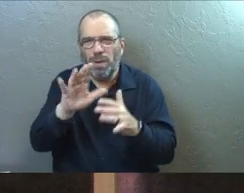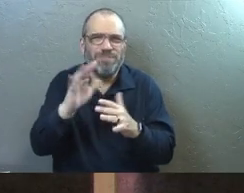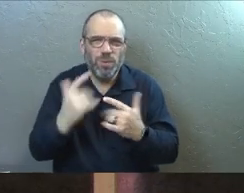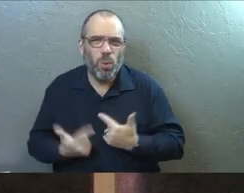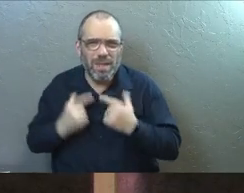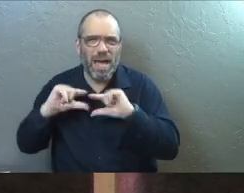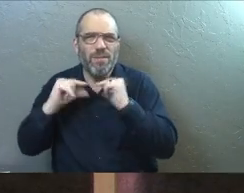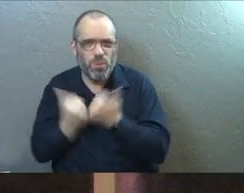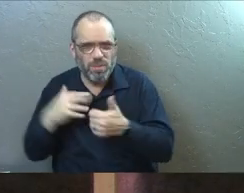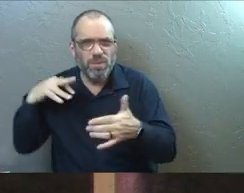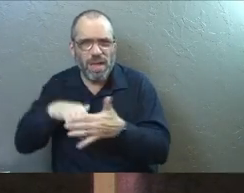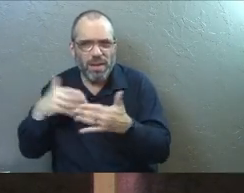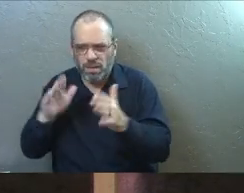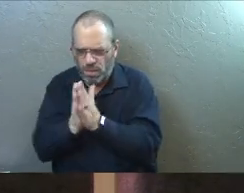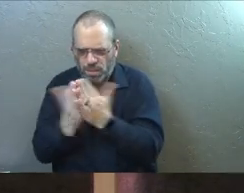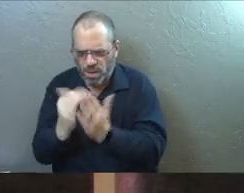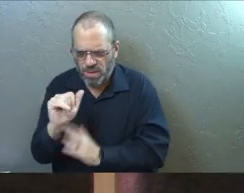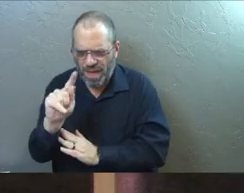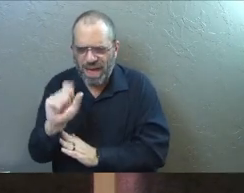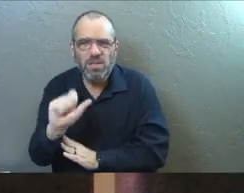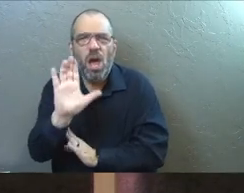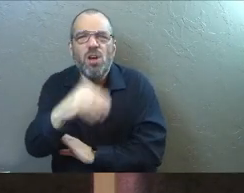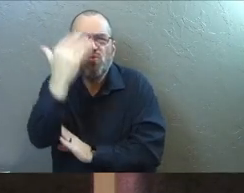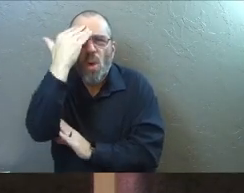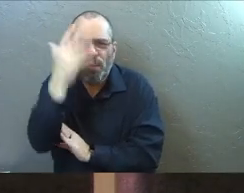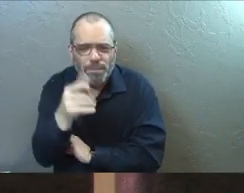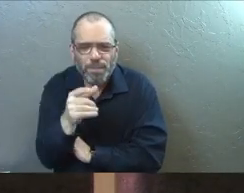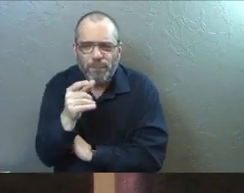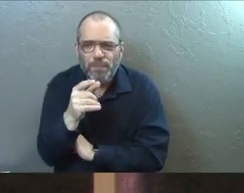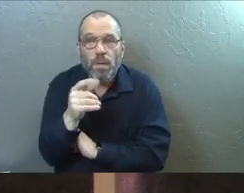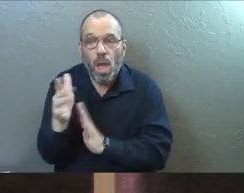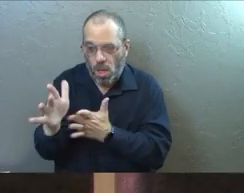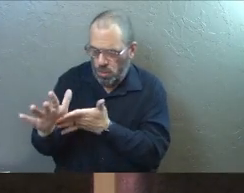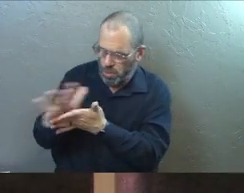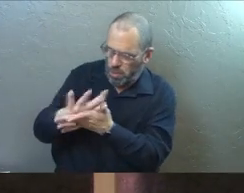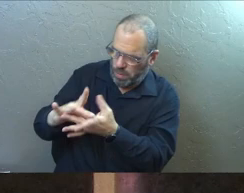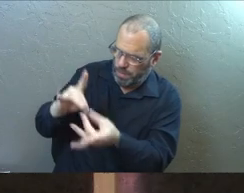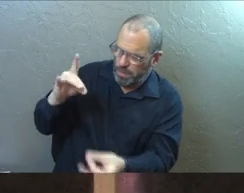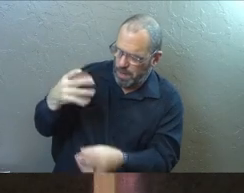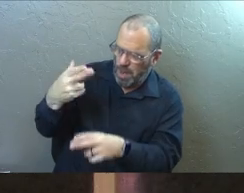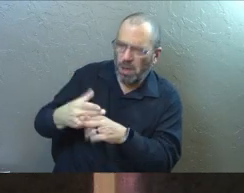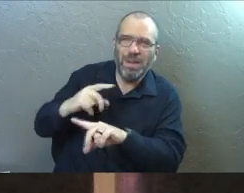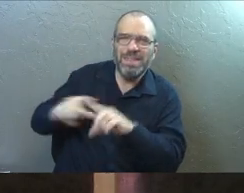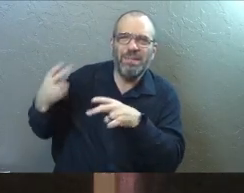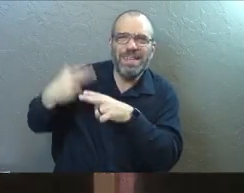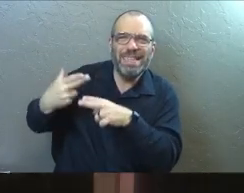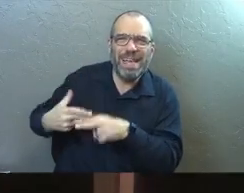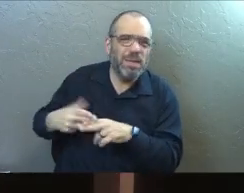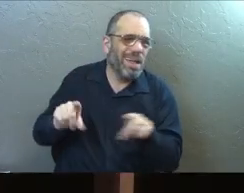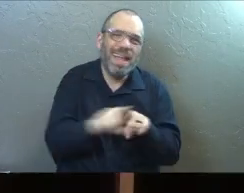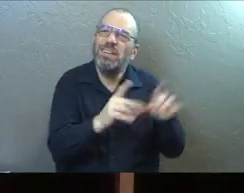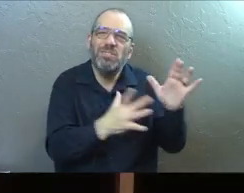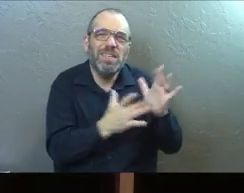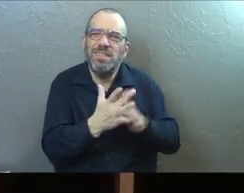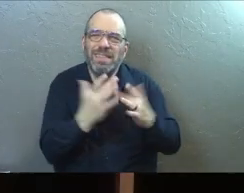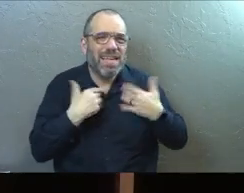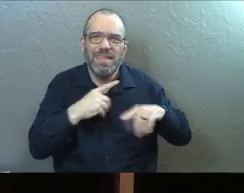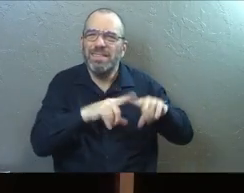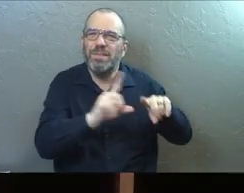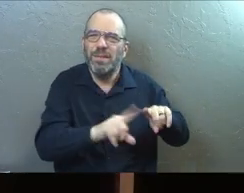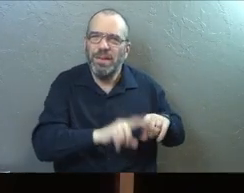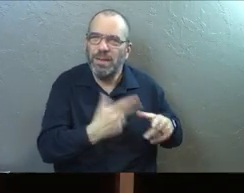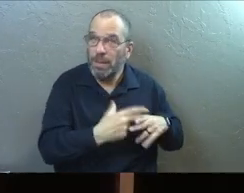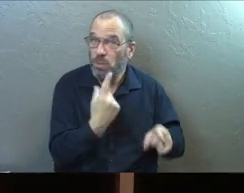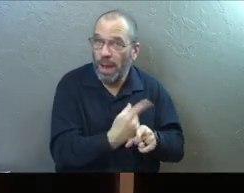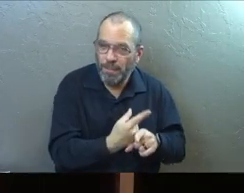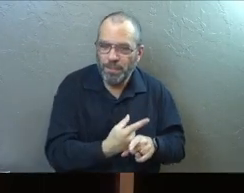of your life group, you guys are studying Acts with us, you just need to know this up front. The Holy Spirit will be called by a lot of different names, just like Jesus is called by a lot of different